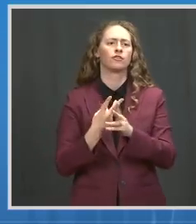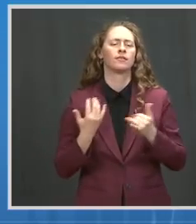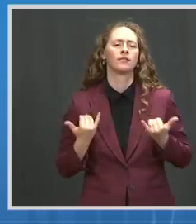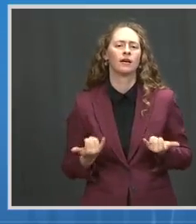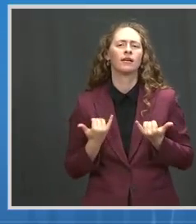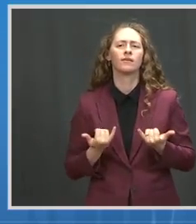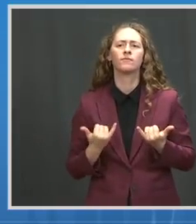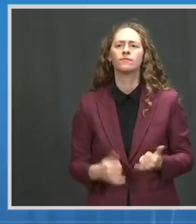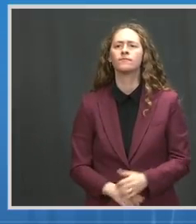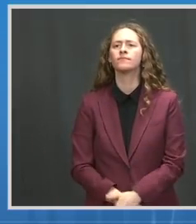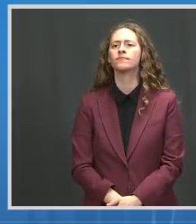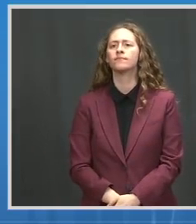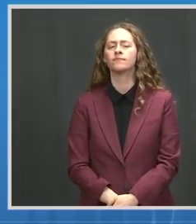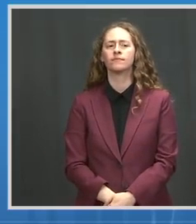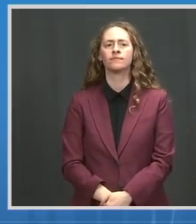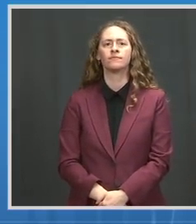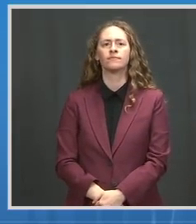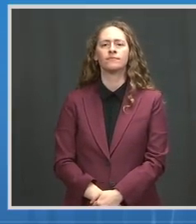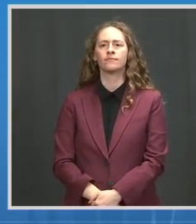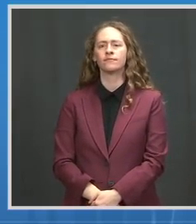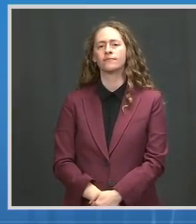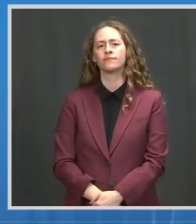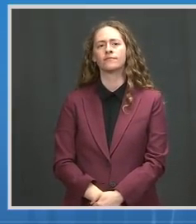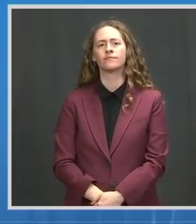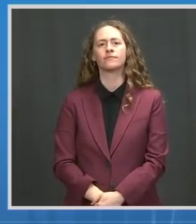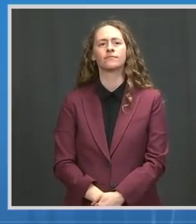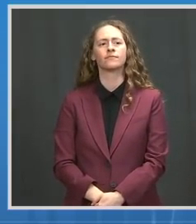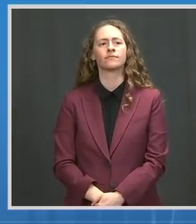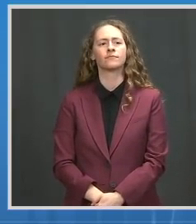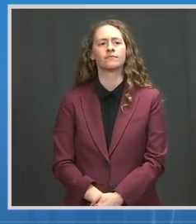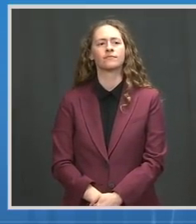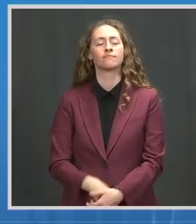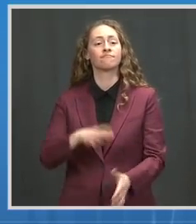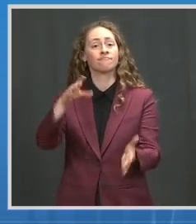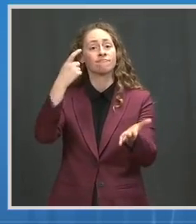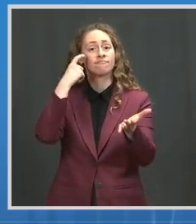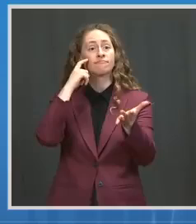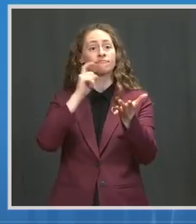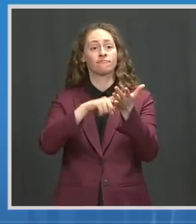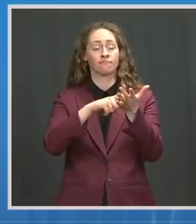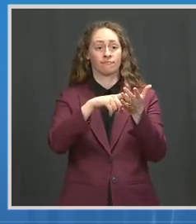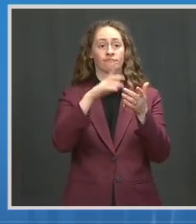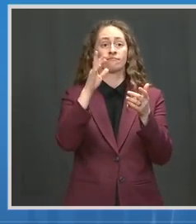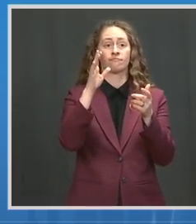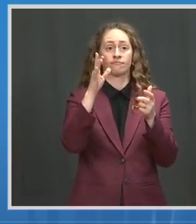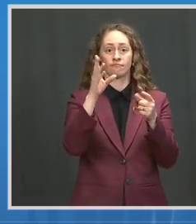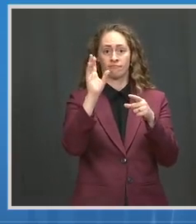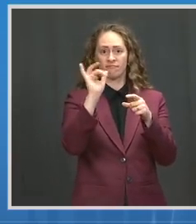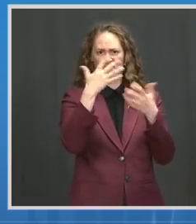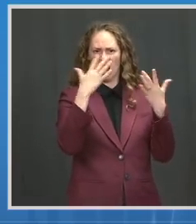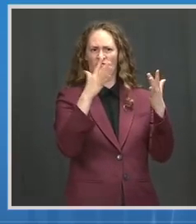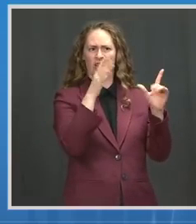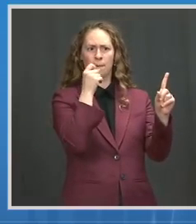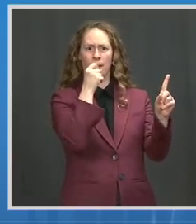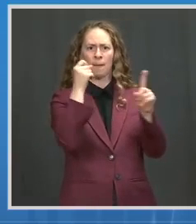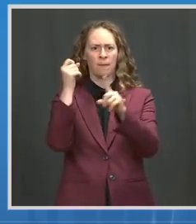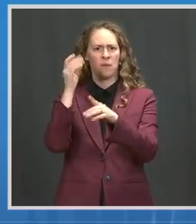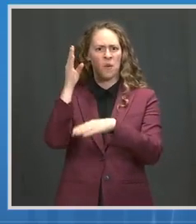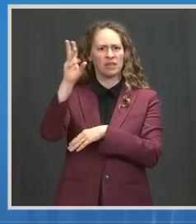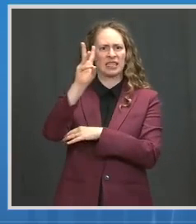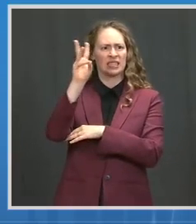at that. It's reported in 60 countries, including the UK and the USA. Clearly now